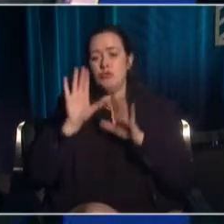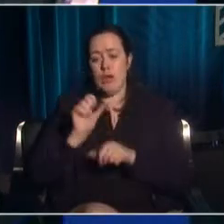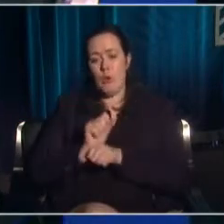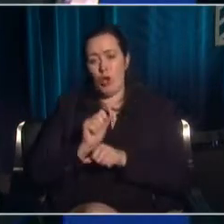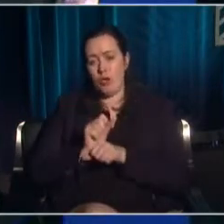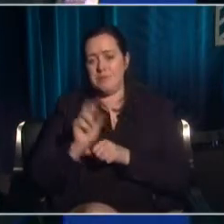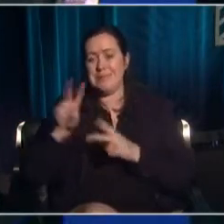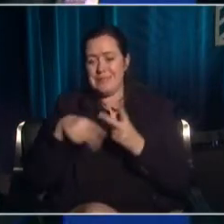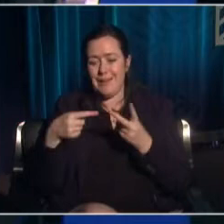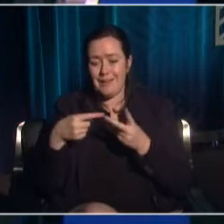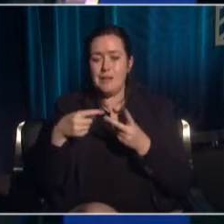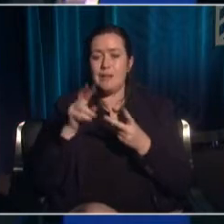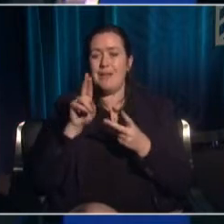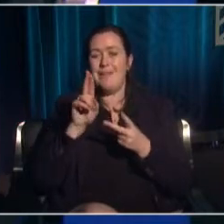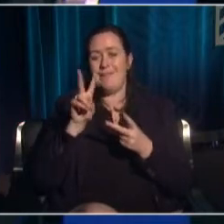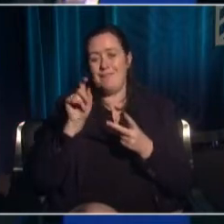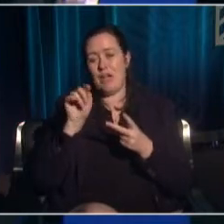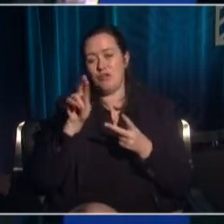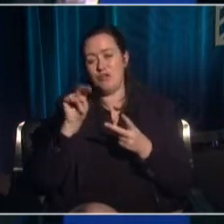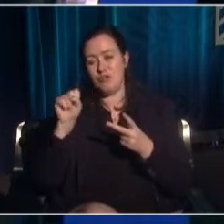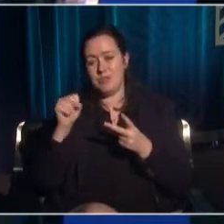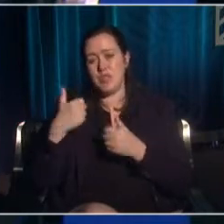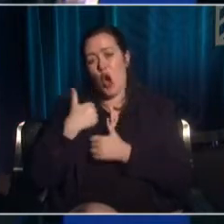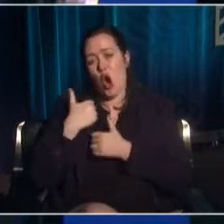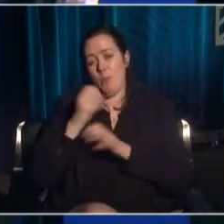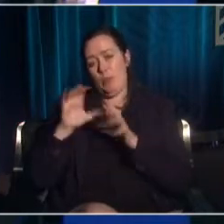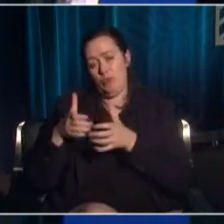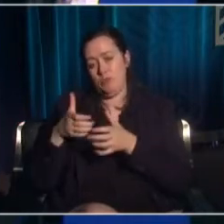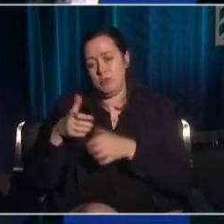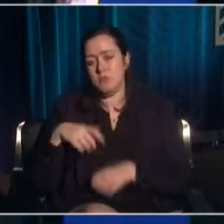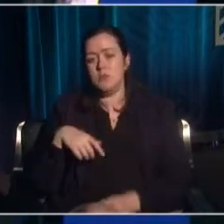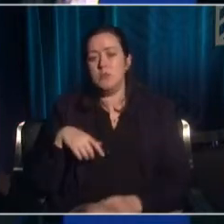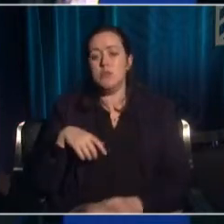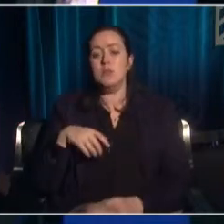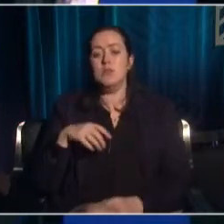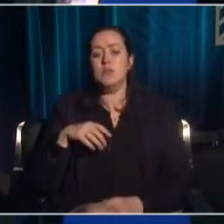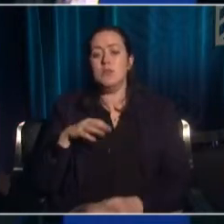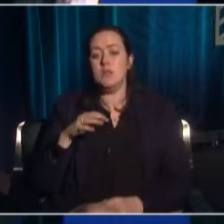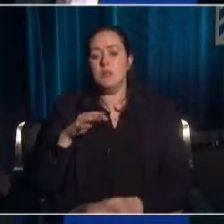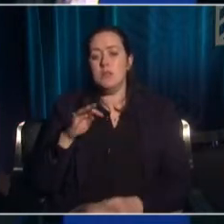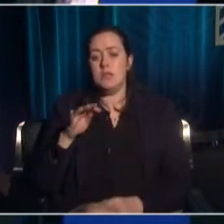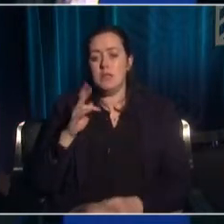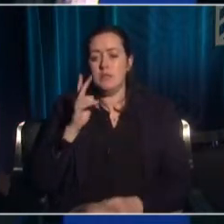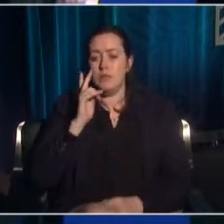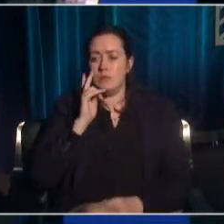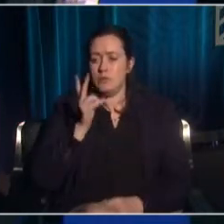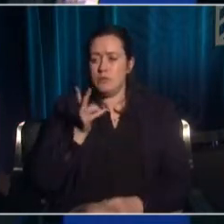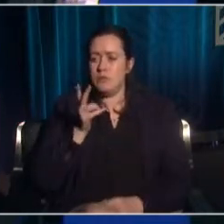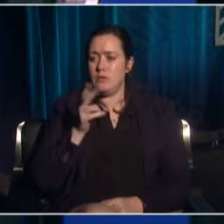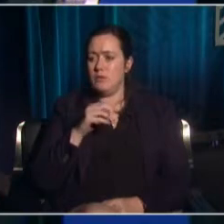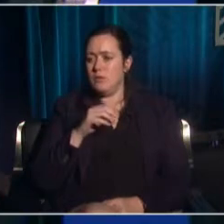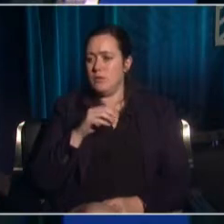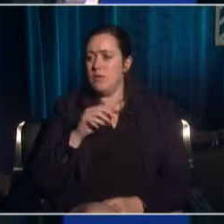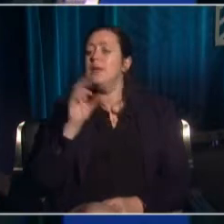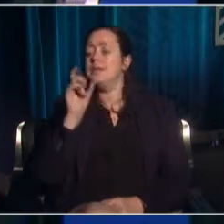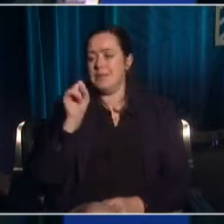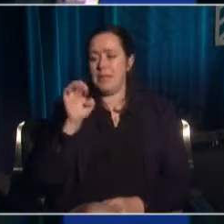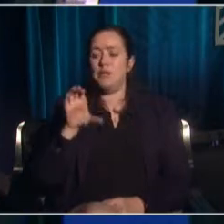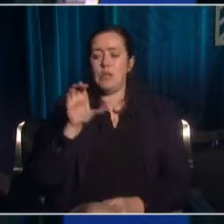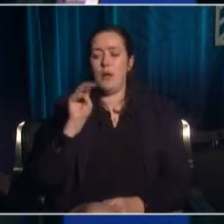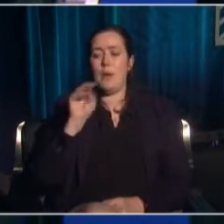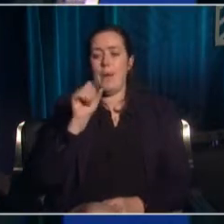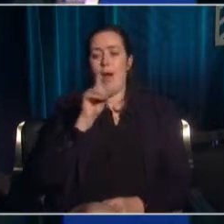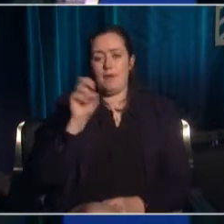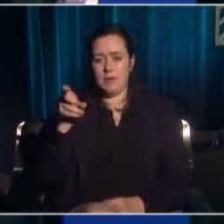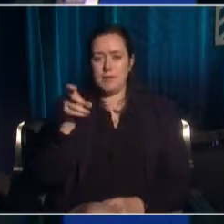Secondly, veterans and army groups. If you look at what Secretary of Defence Mattis said before he became Secretary of Defence, back when he was just a